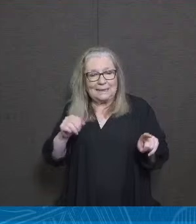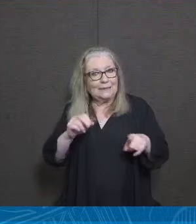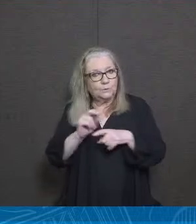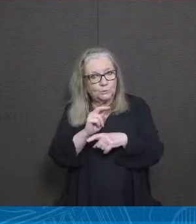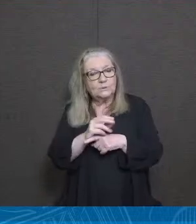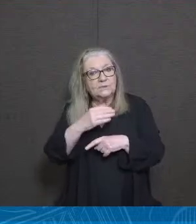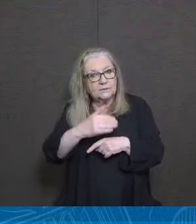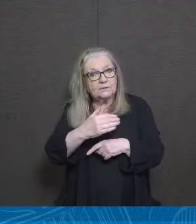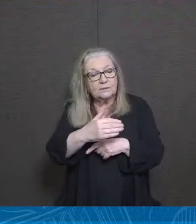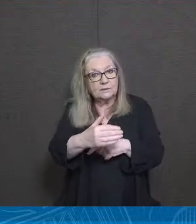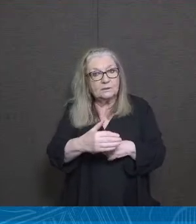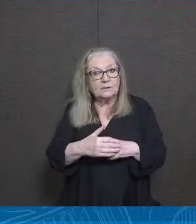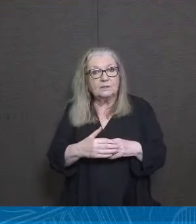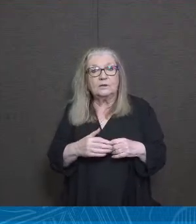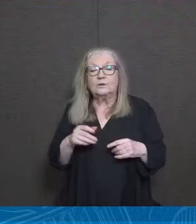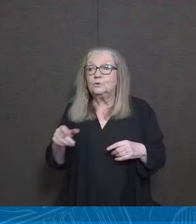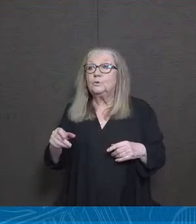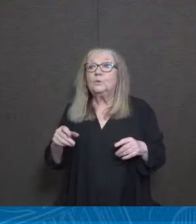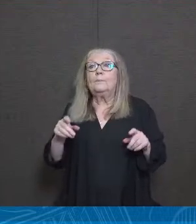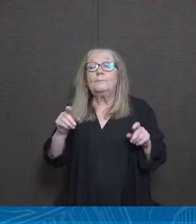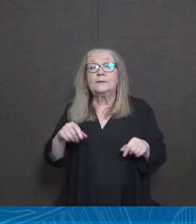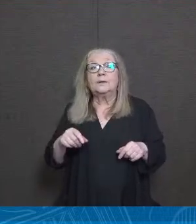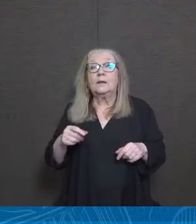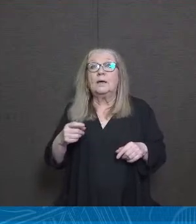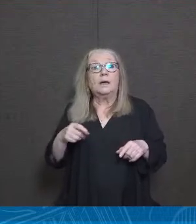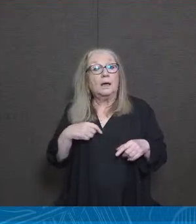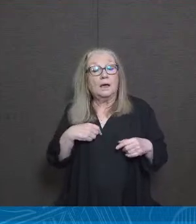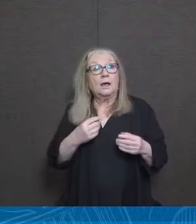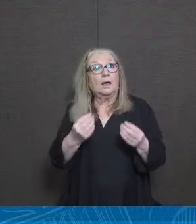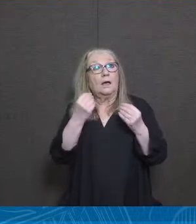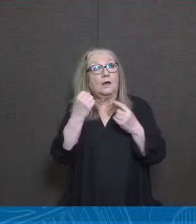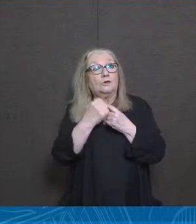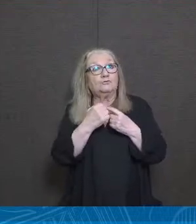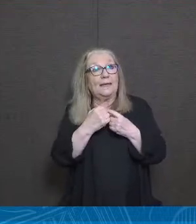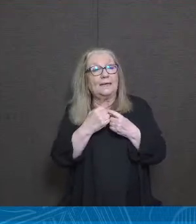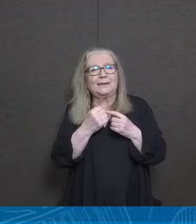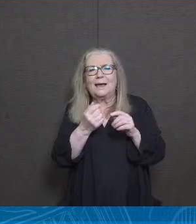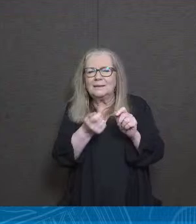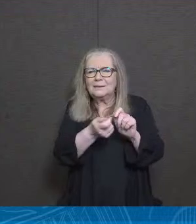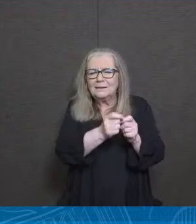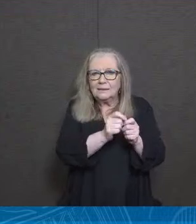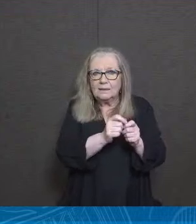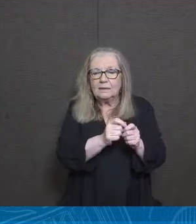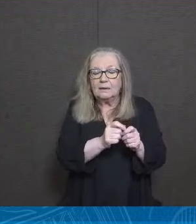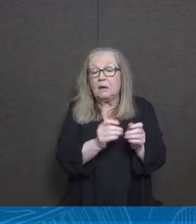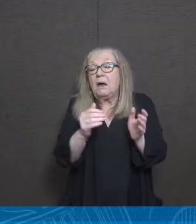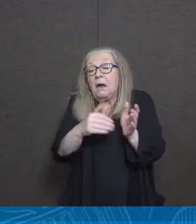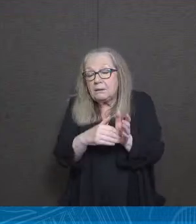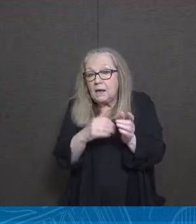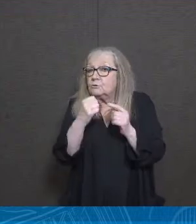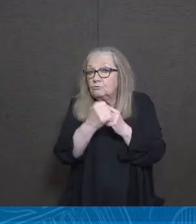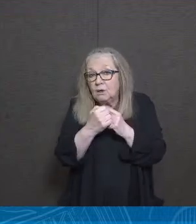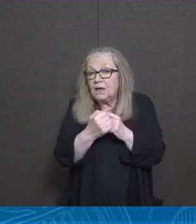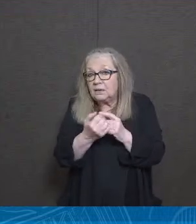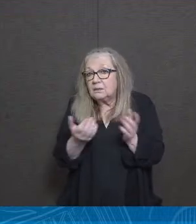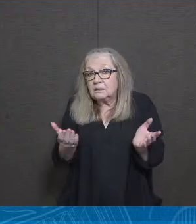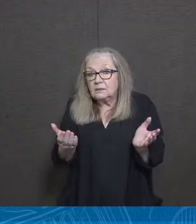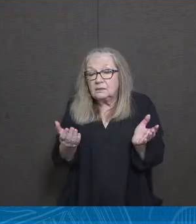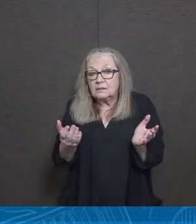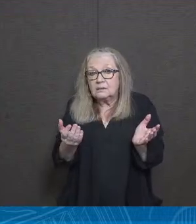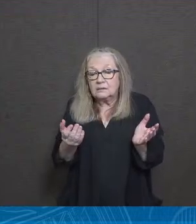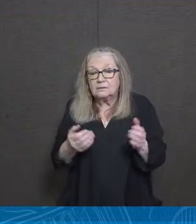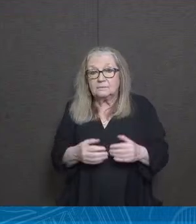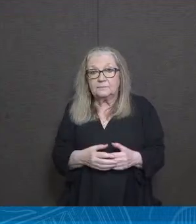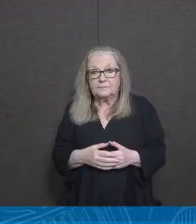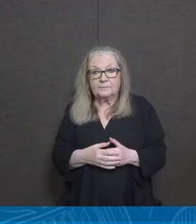Yeah. You only need to retrain that in, when there is a case that it cannot